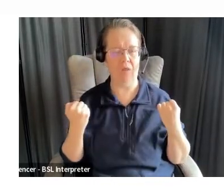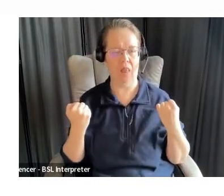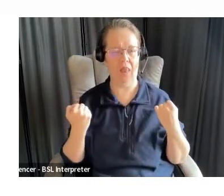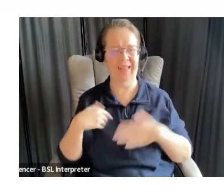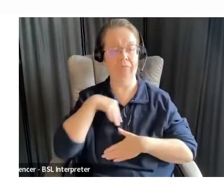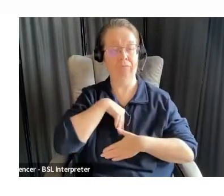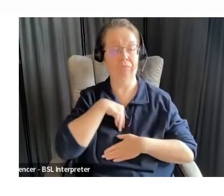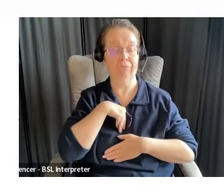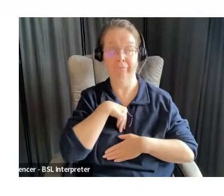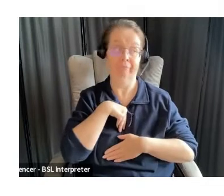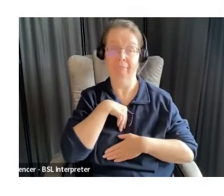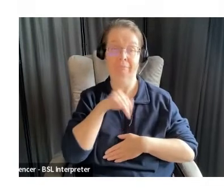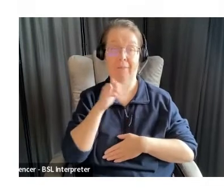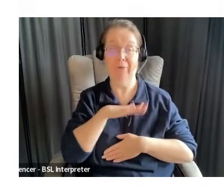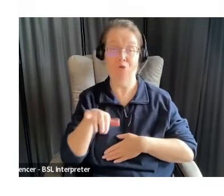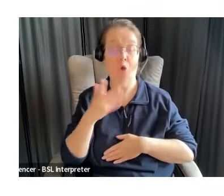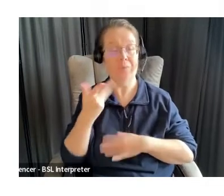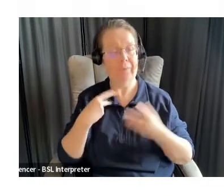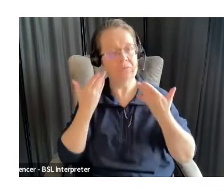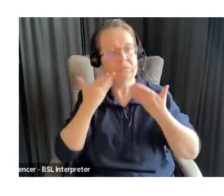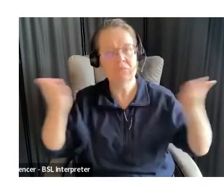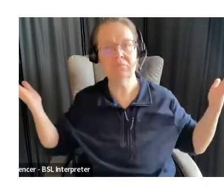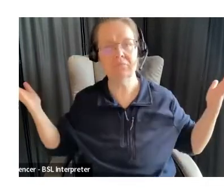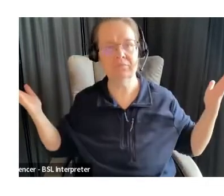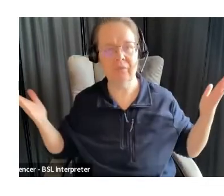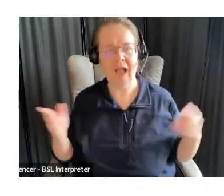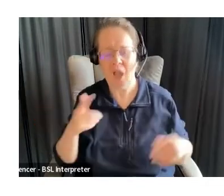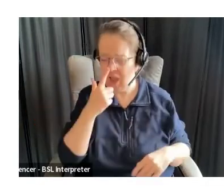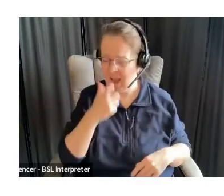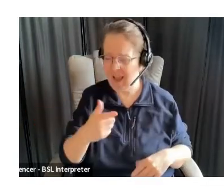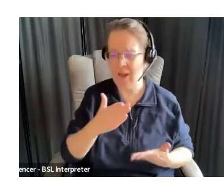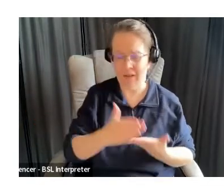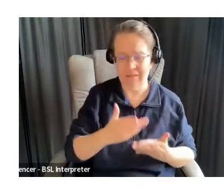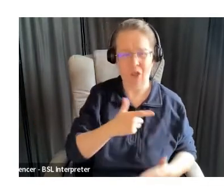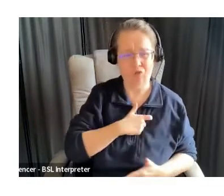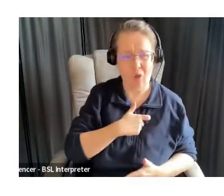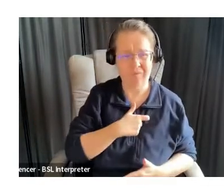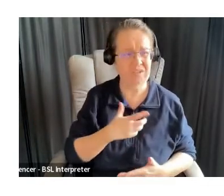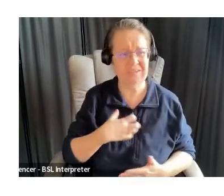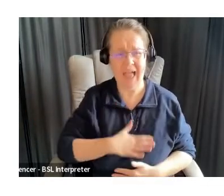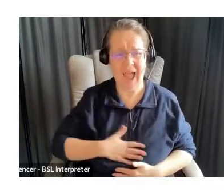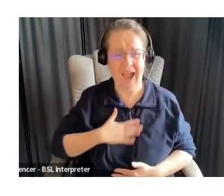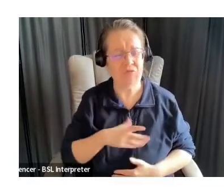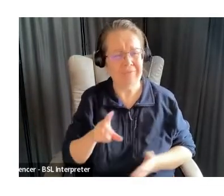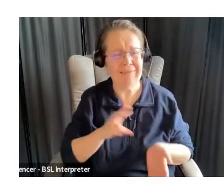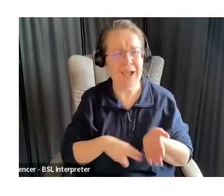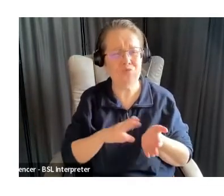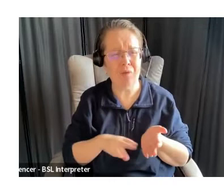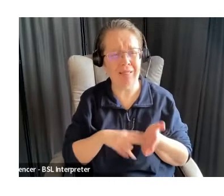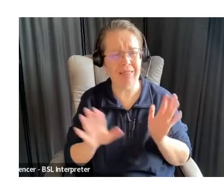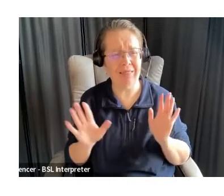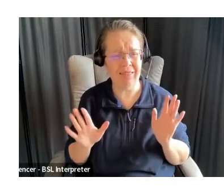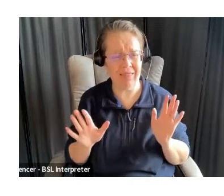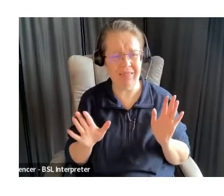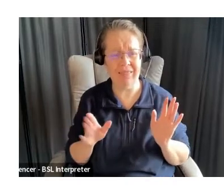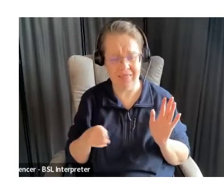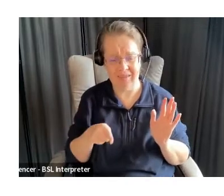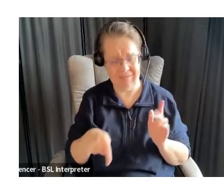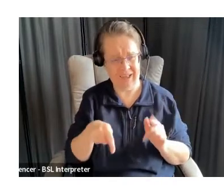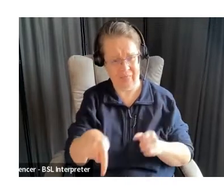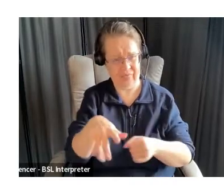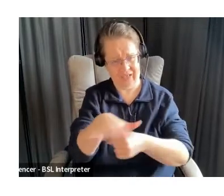it's okay to feel a little nervous or anxious. It's a natural reaction to this sort